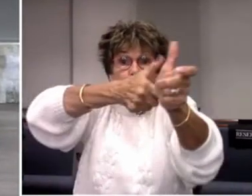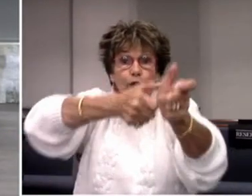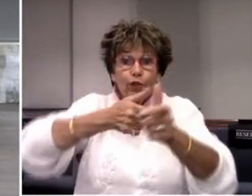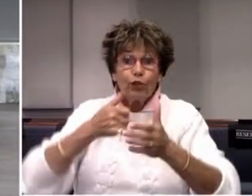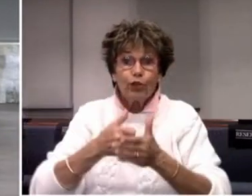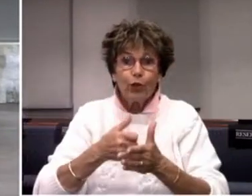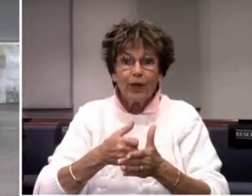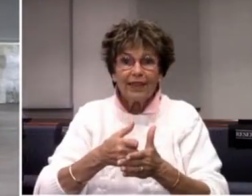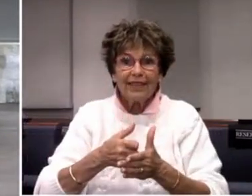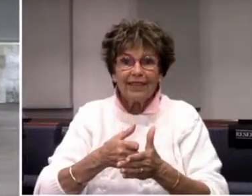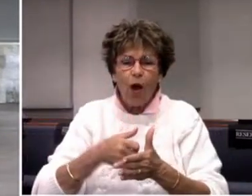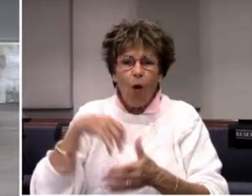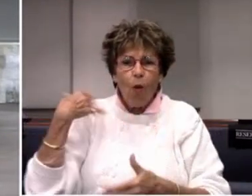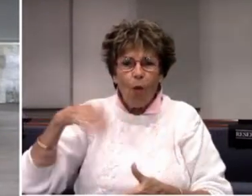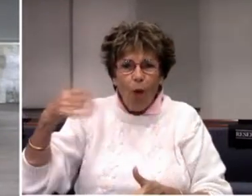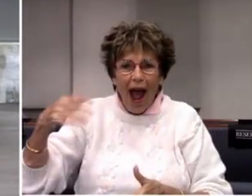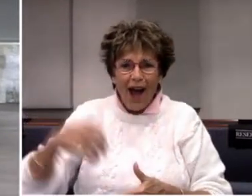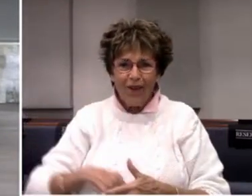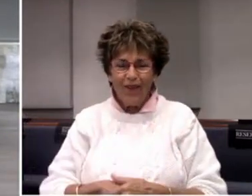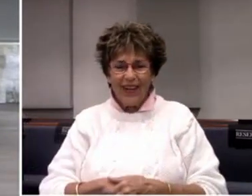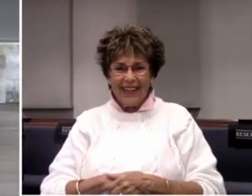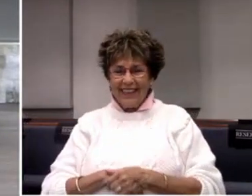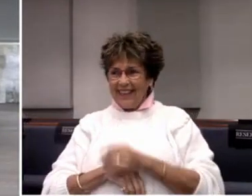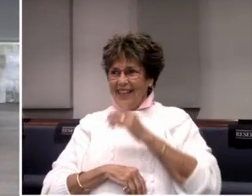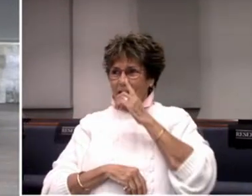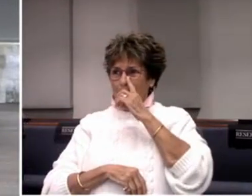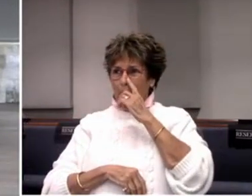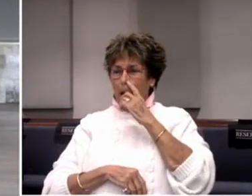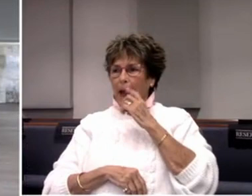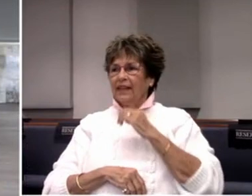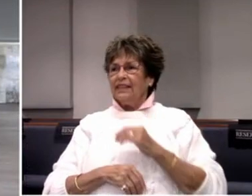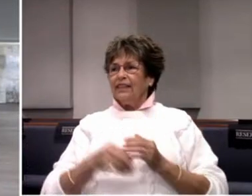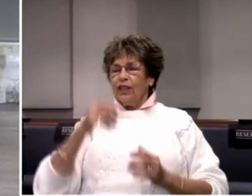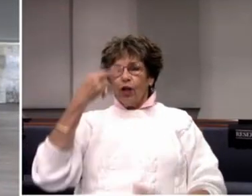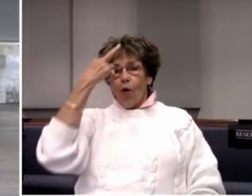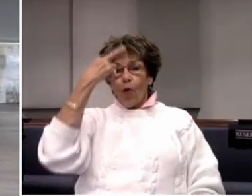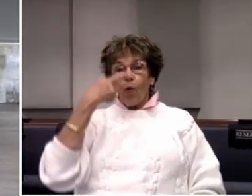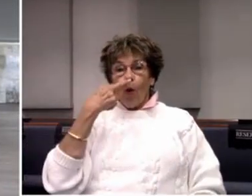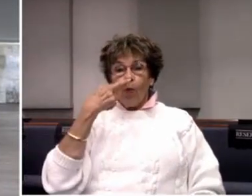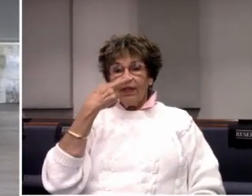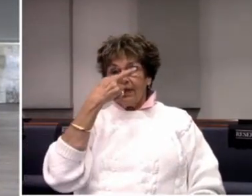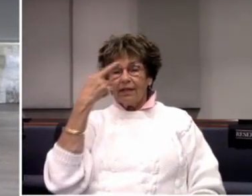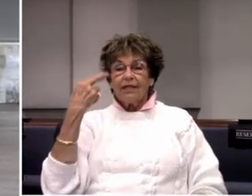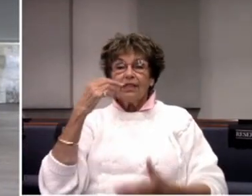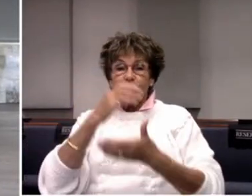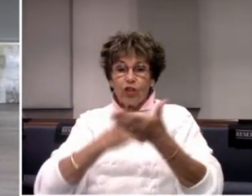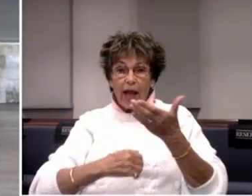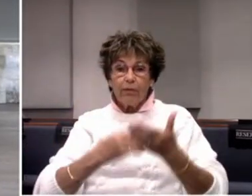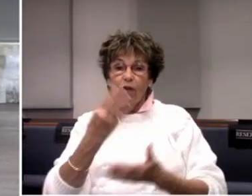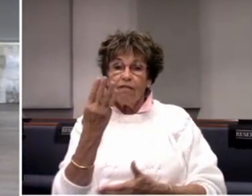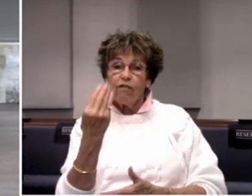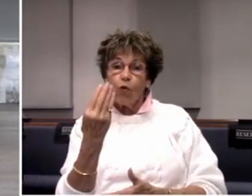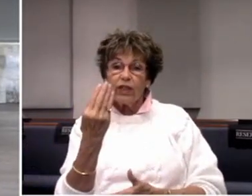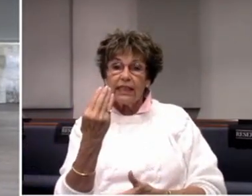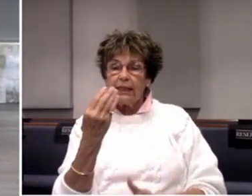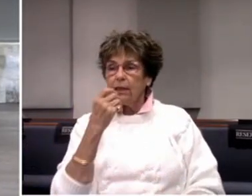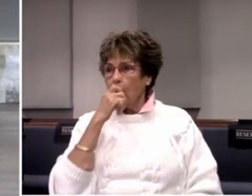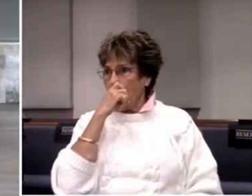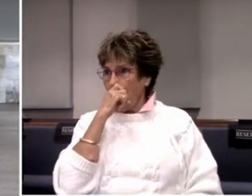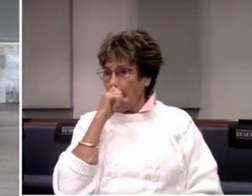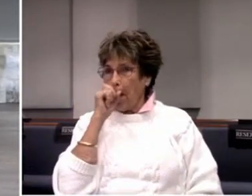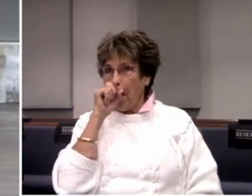Wow, what a statement. You're in Romans. Look, if you would, at Romans 14. Look at verse number 17.